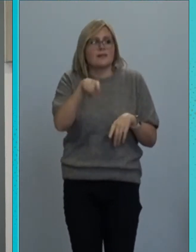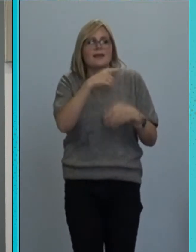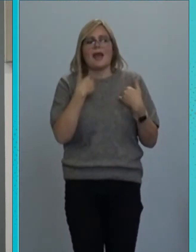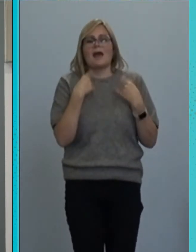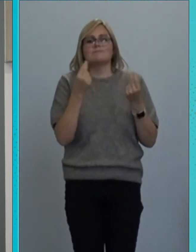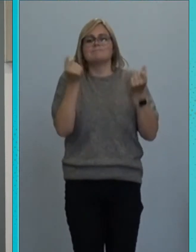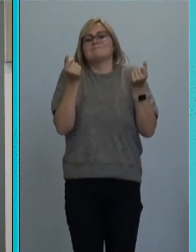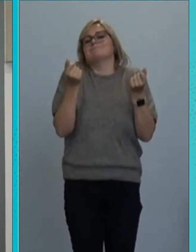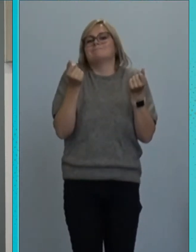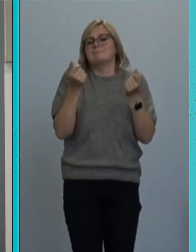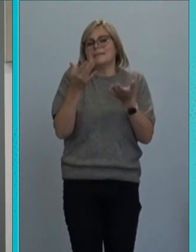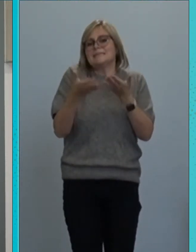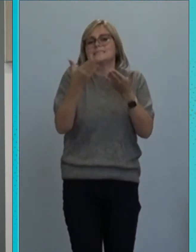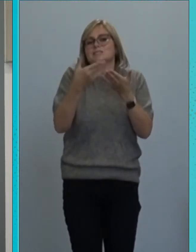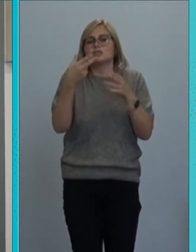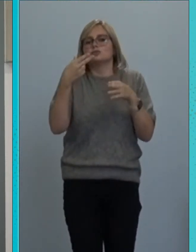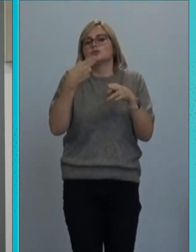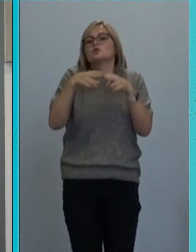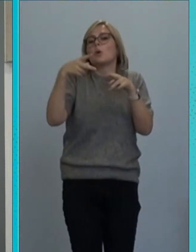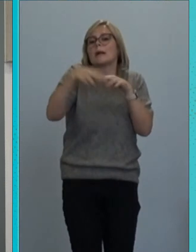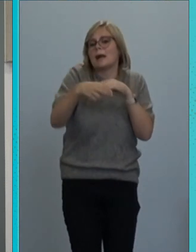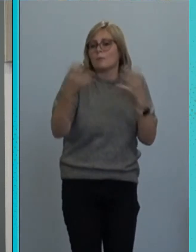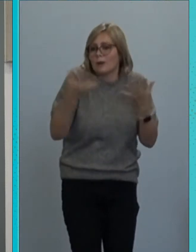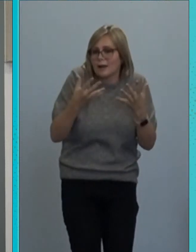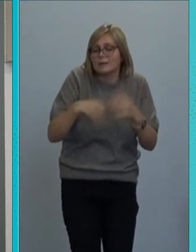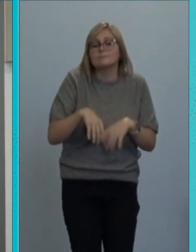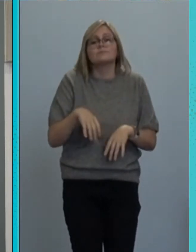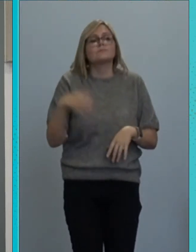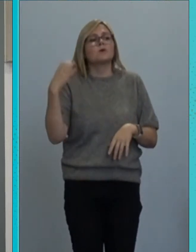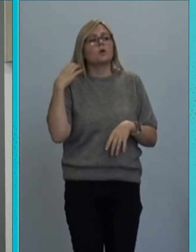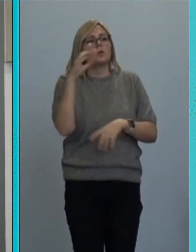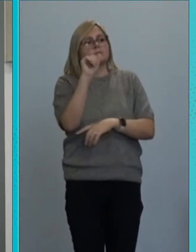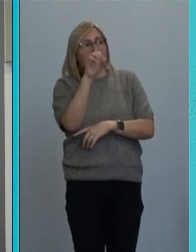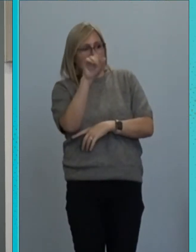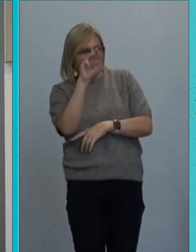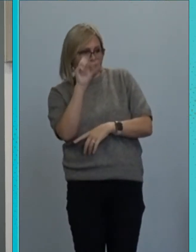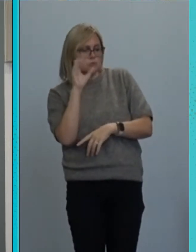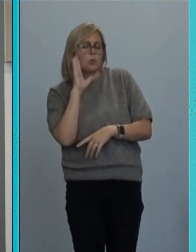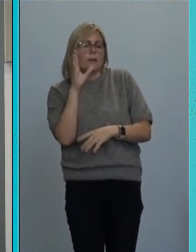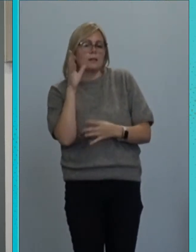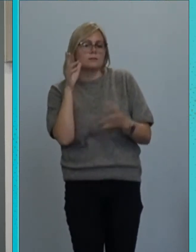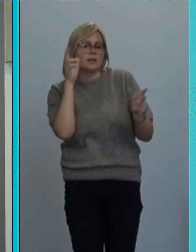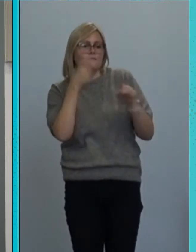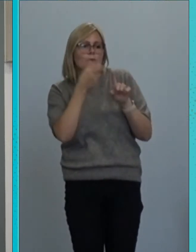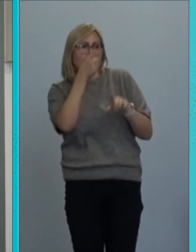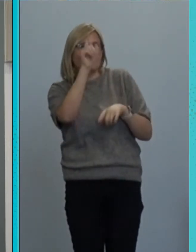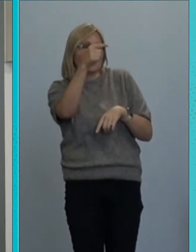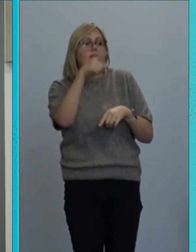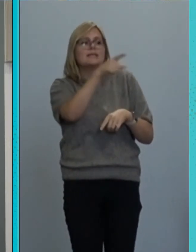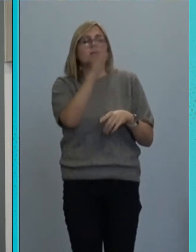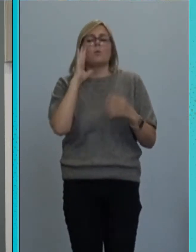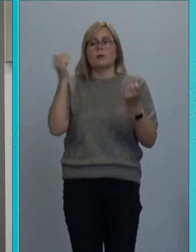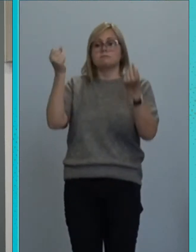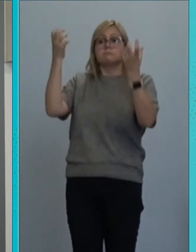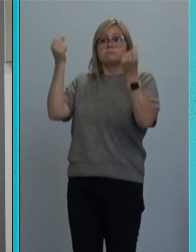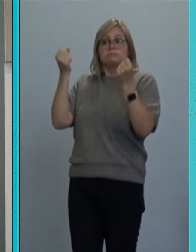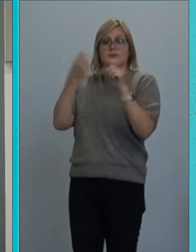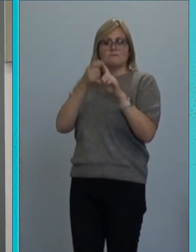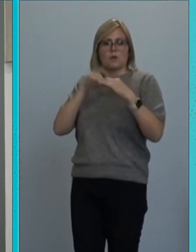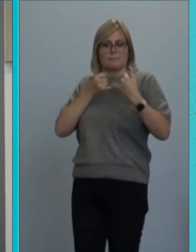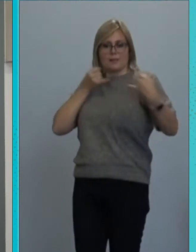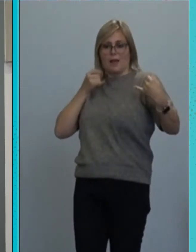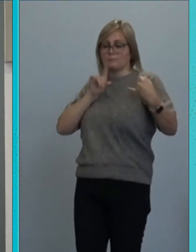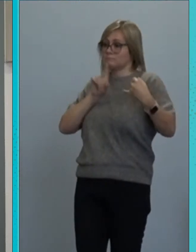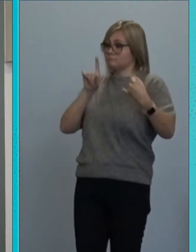shortcut. Coach Adams, whom we'll hear from later, signs to his players from the